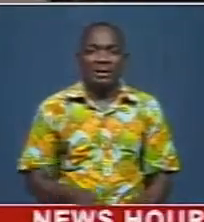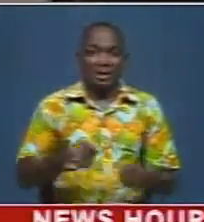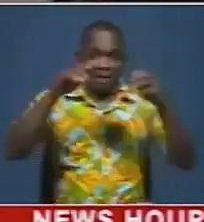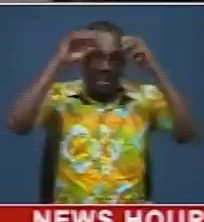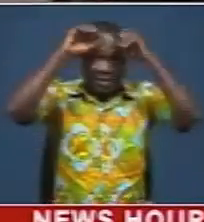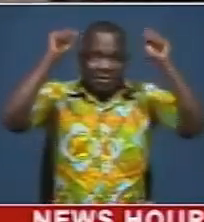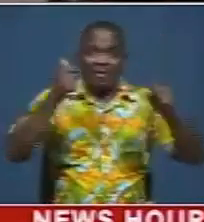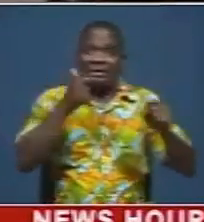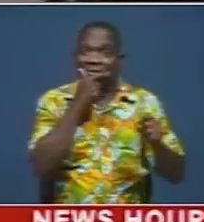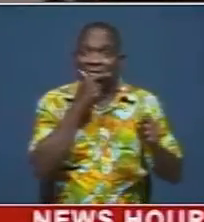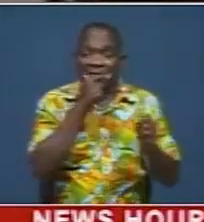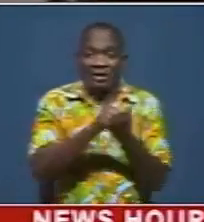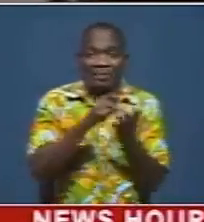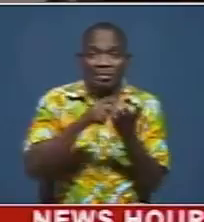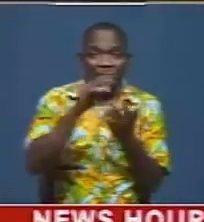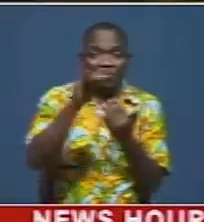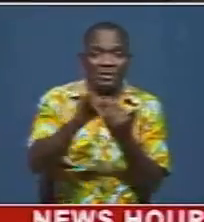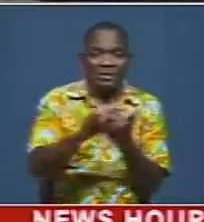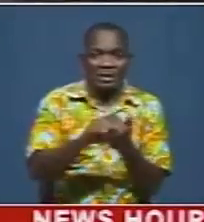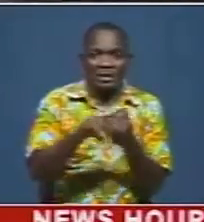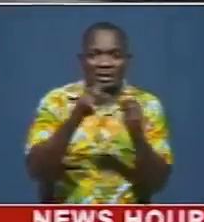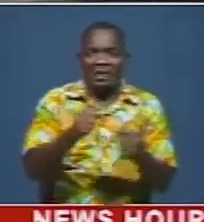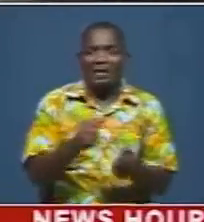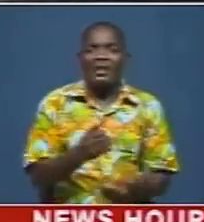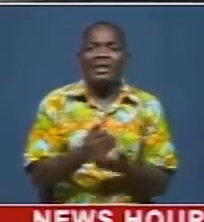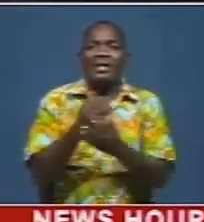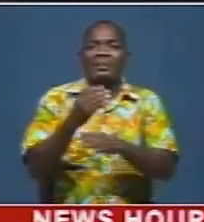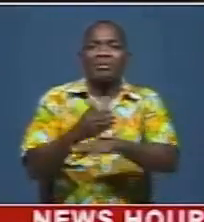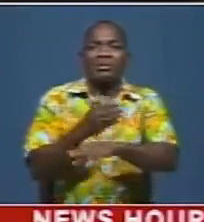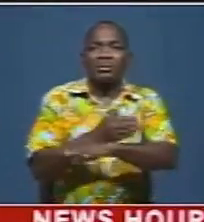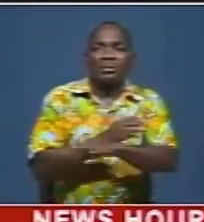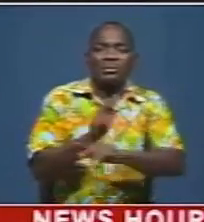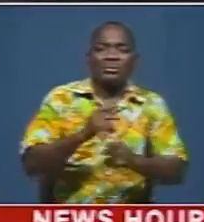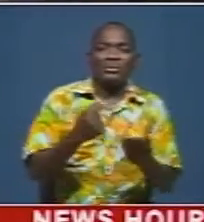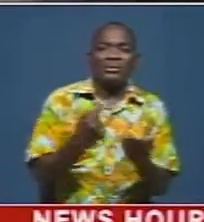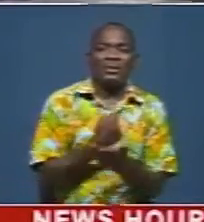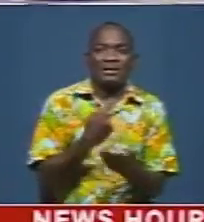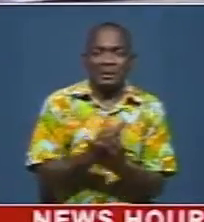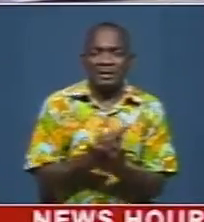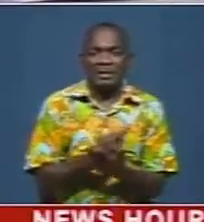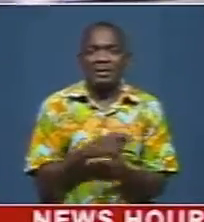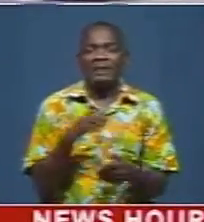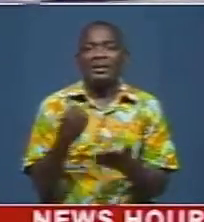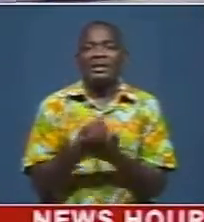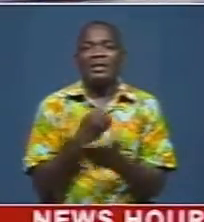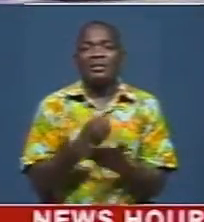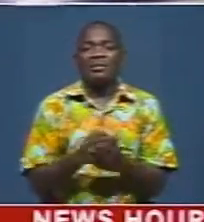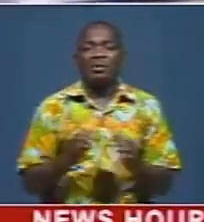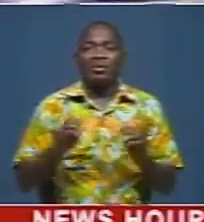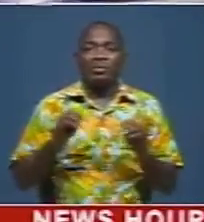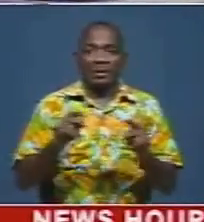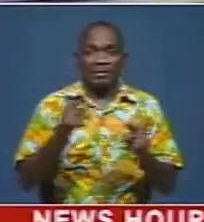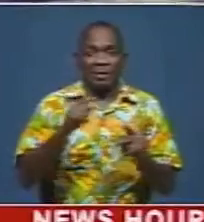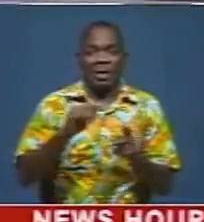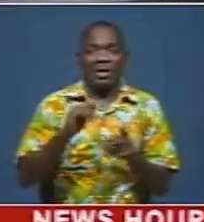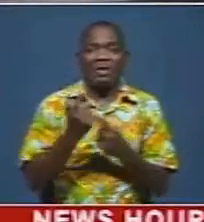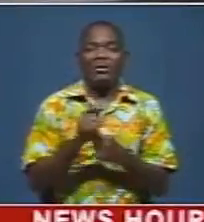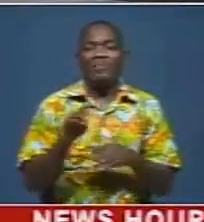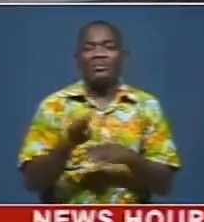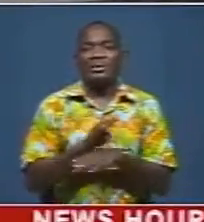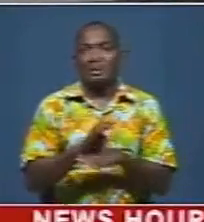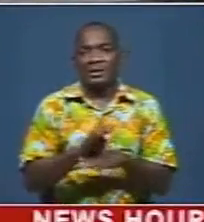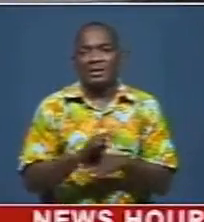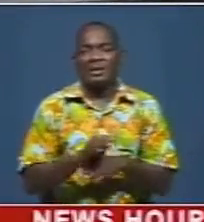said the initiative is designed to transform the industrial landscape of the country and build the capacities of local entrepreneurs and